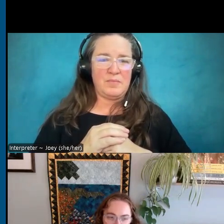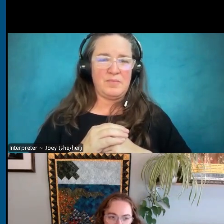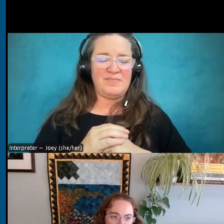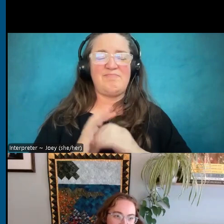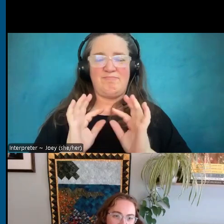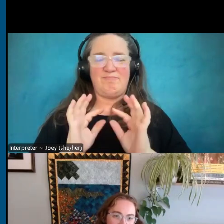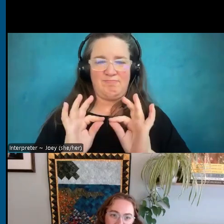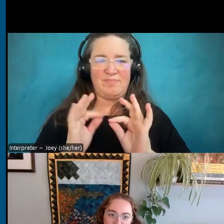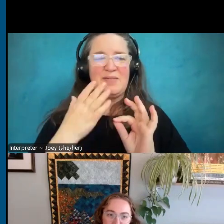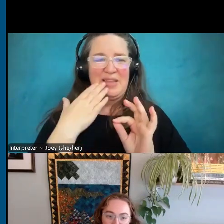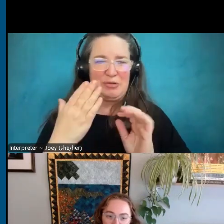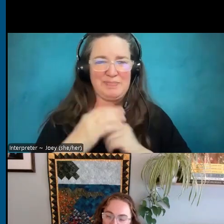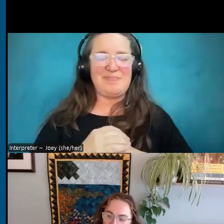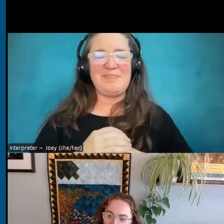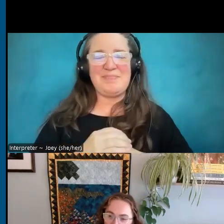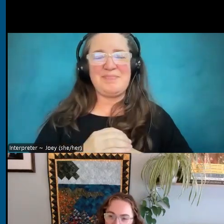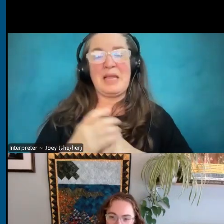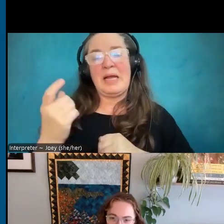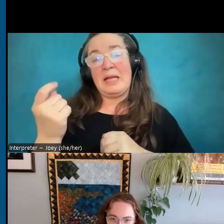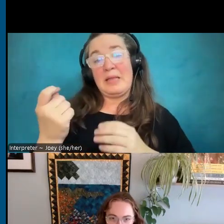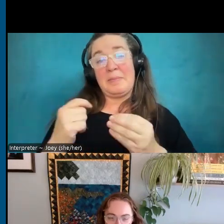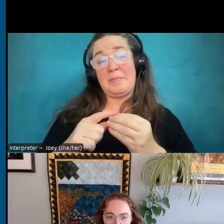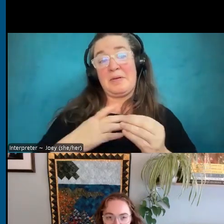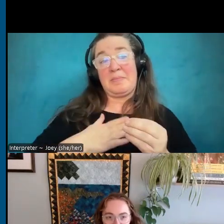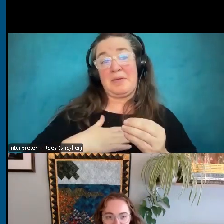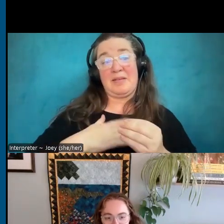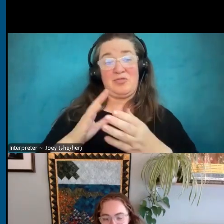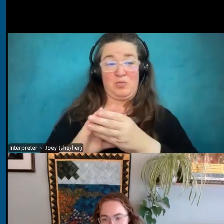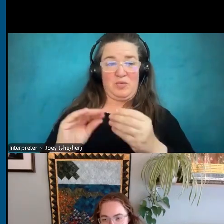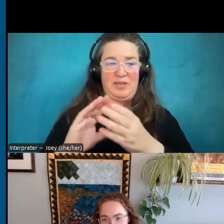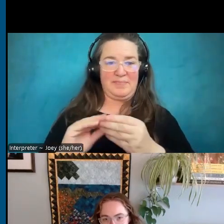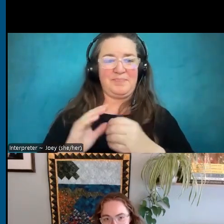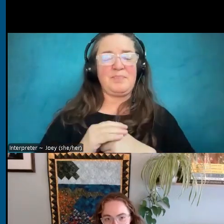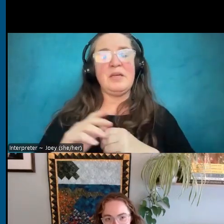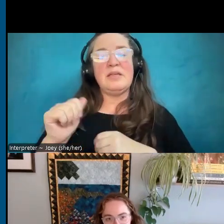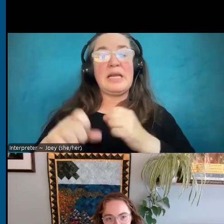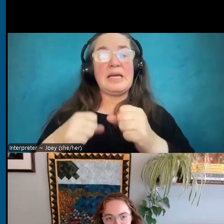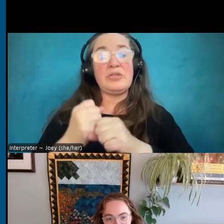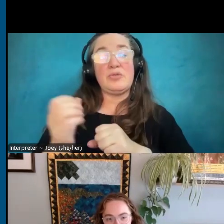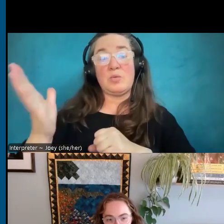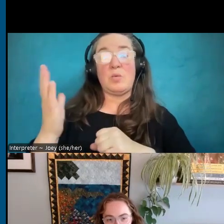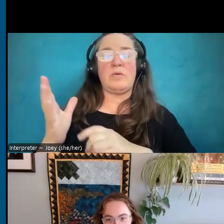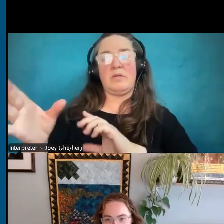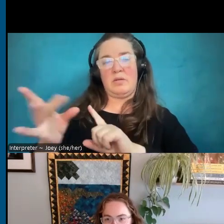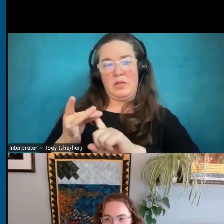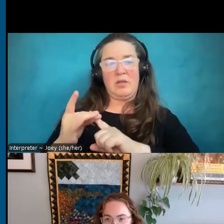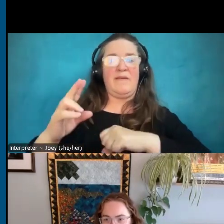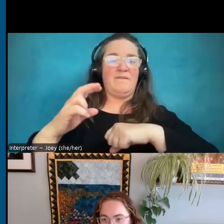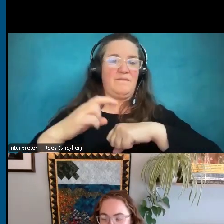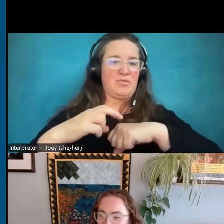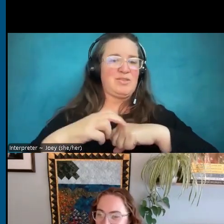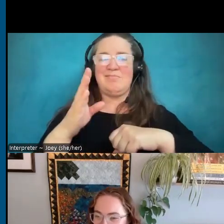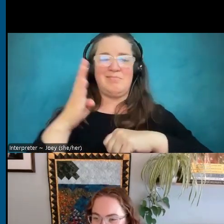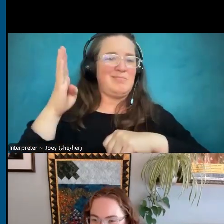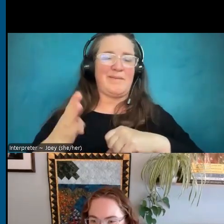Great. Thank you. So a little bit about my story. 10 years ago, I got a virus and never recovered, which is now